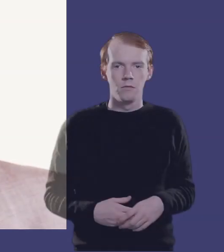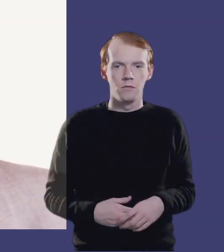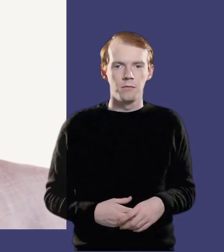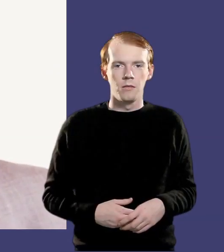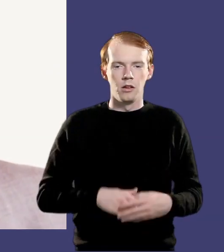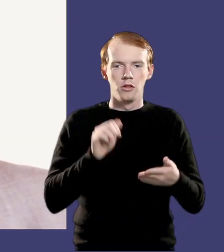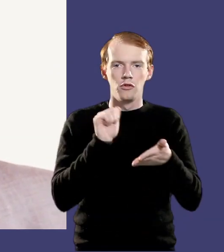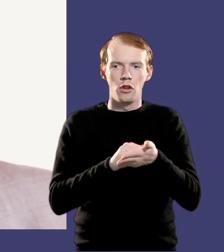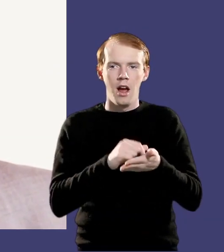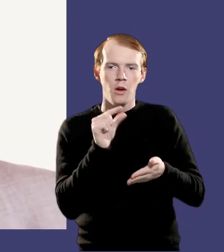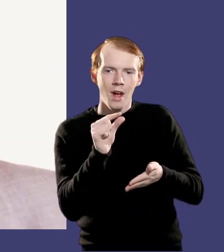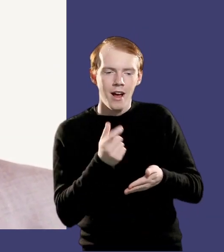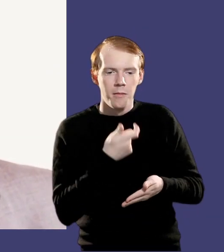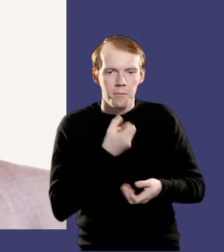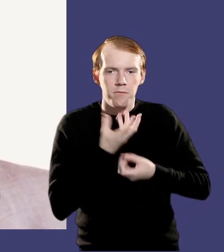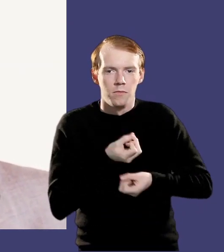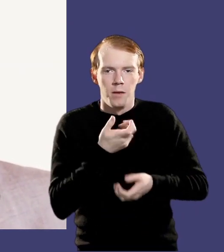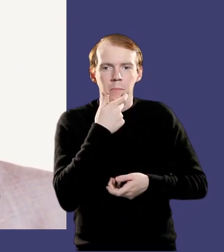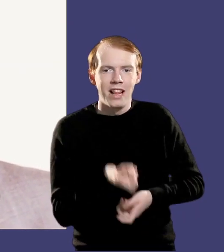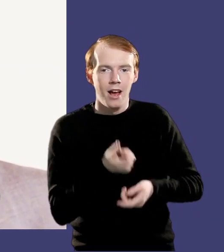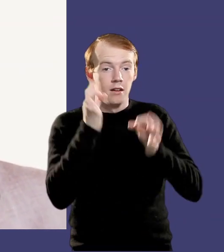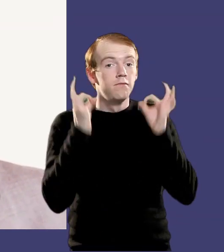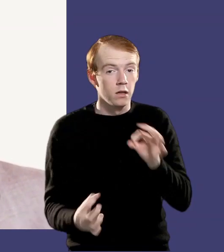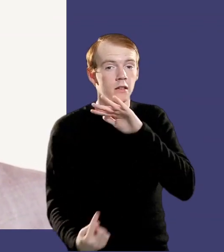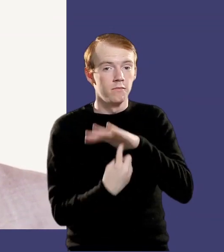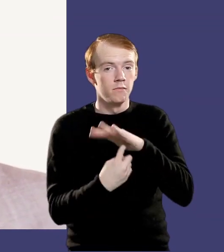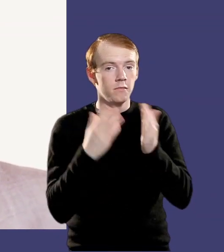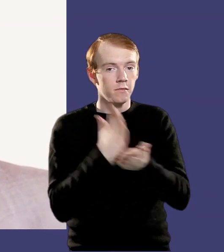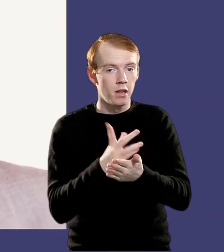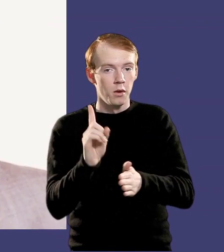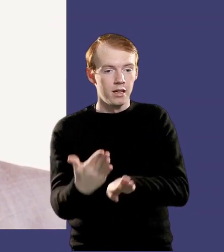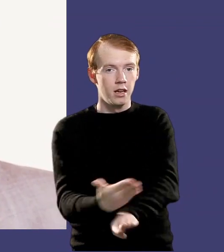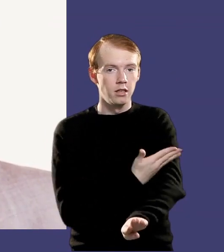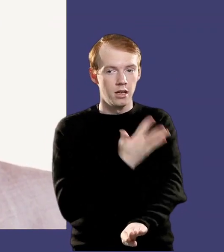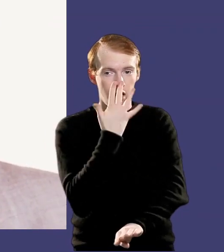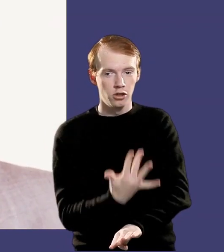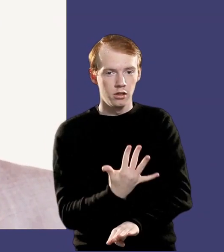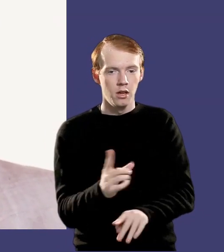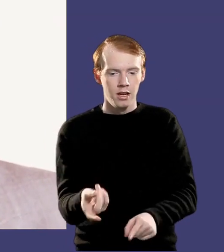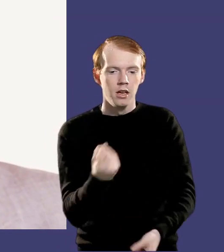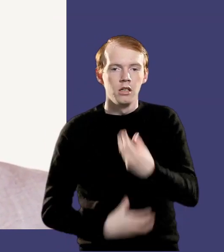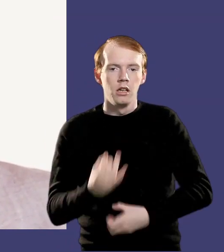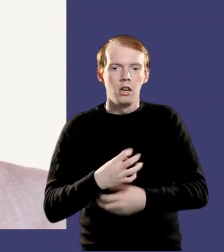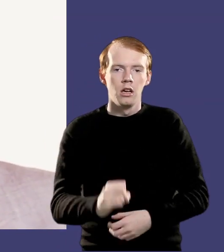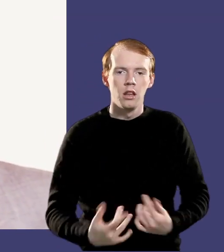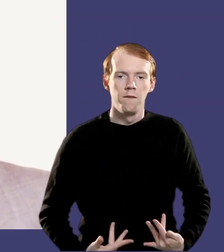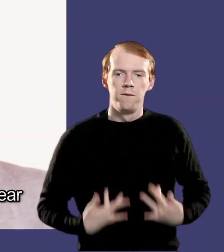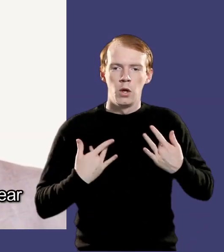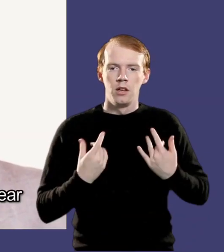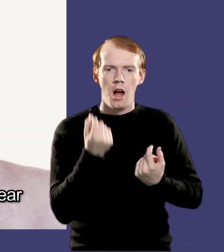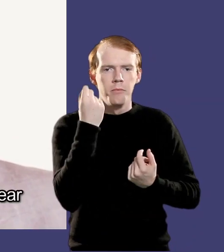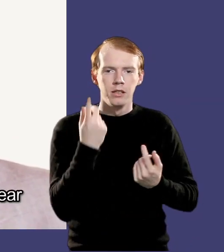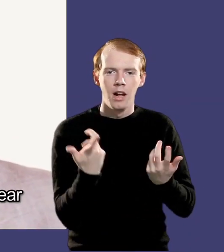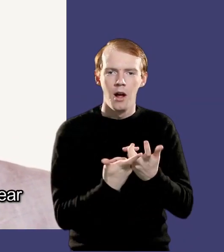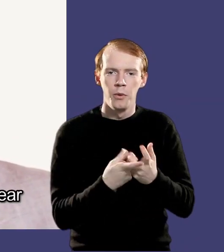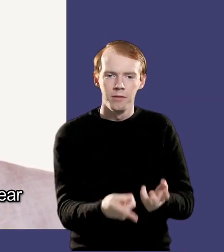A right wee blether confirmed how important the early years are, and that children of that age have got views and opinions, and